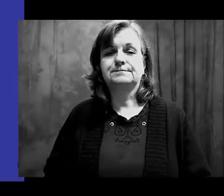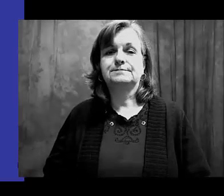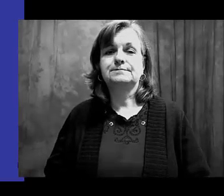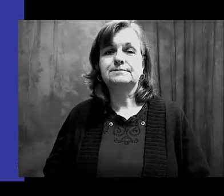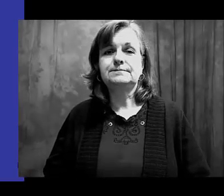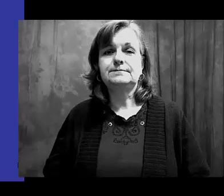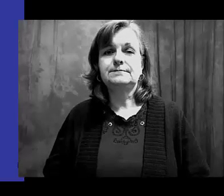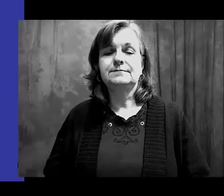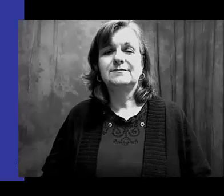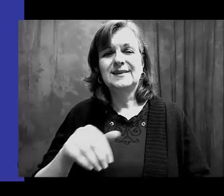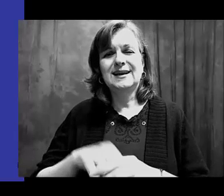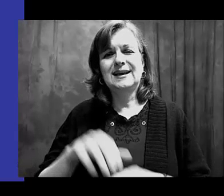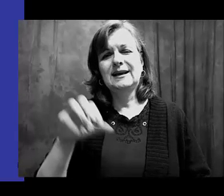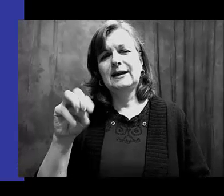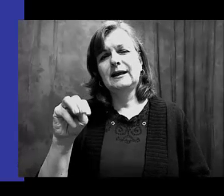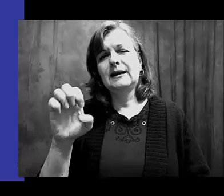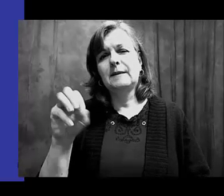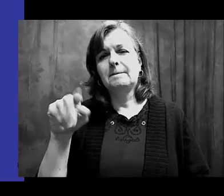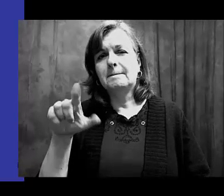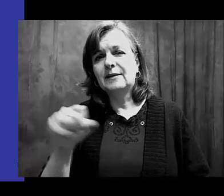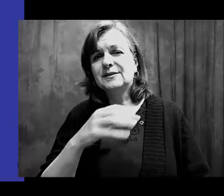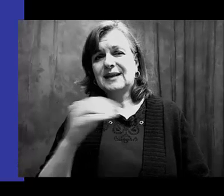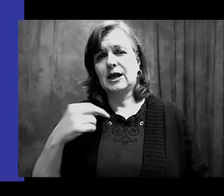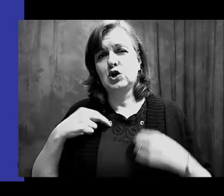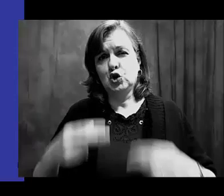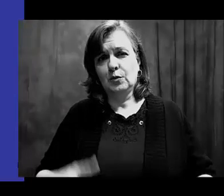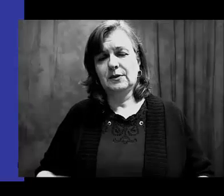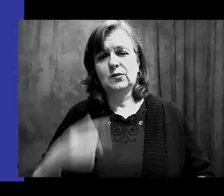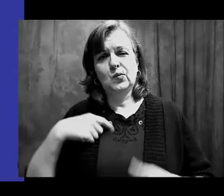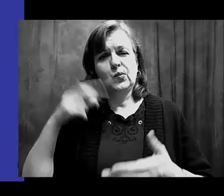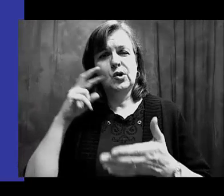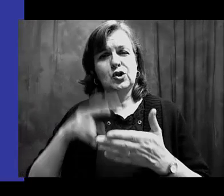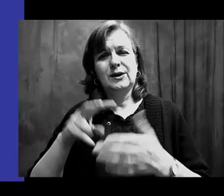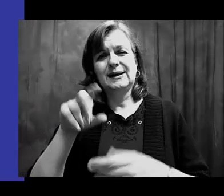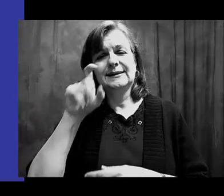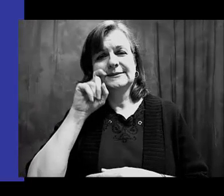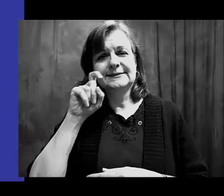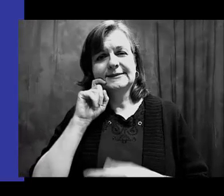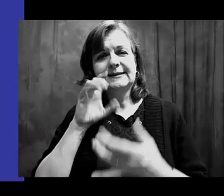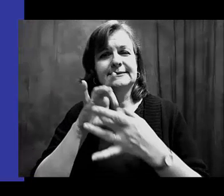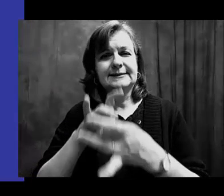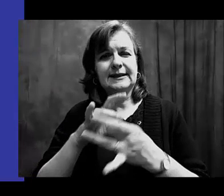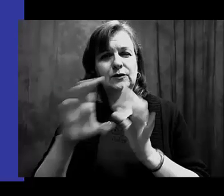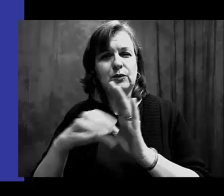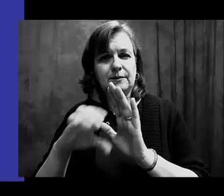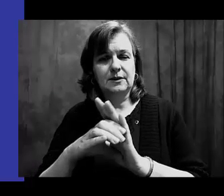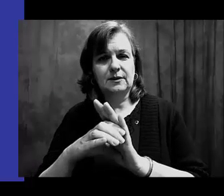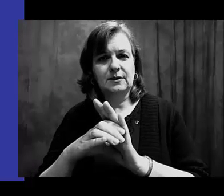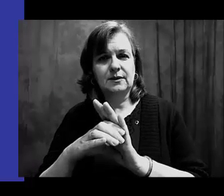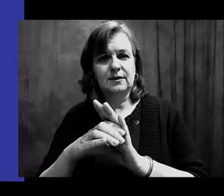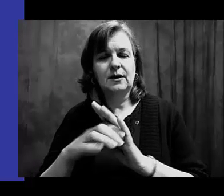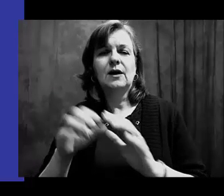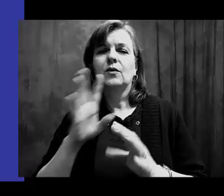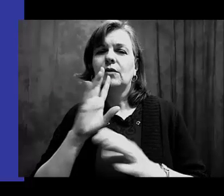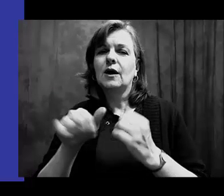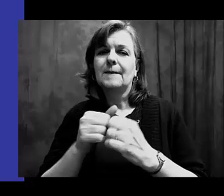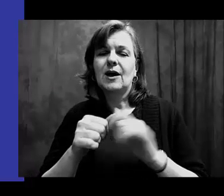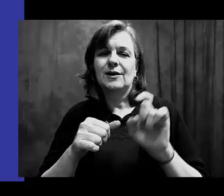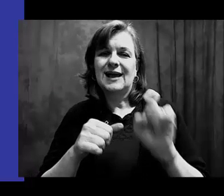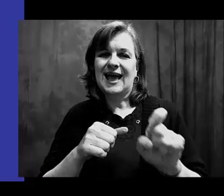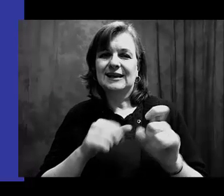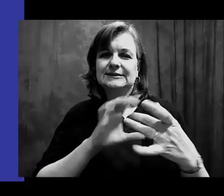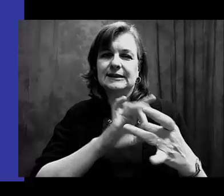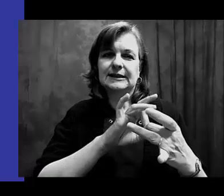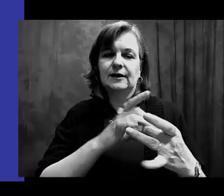in mammals and particularly in humans, we can think about X-linked and